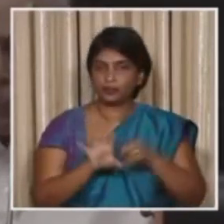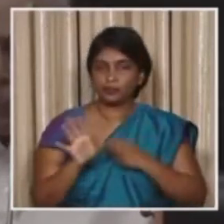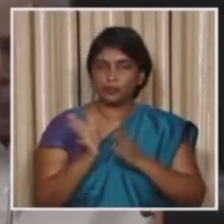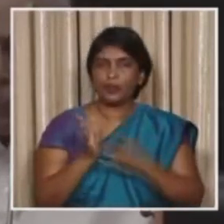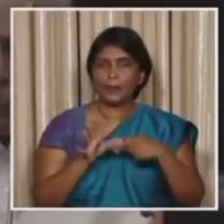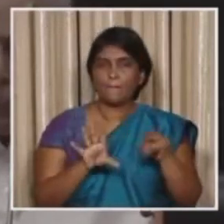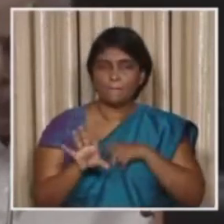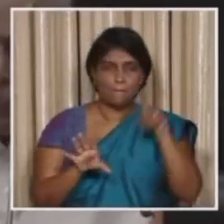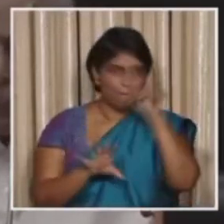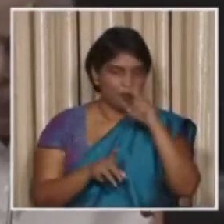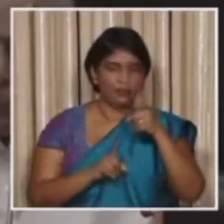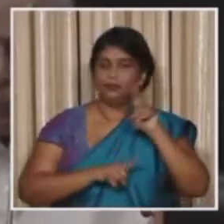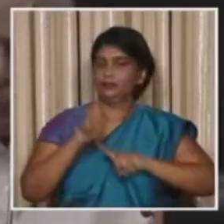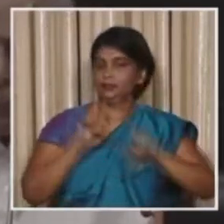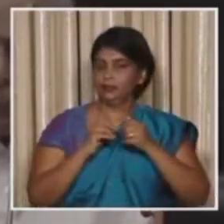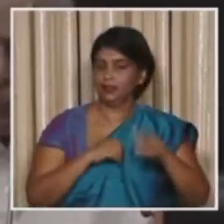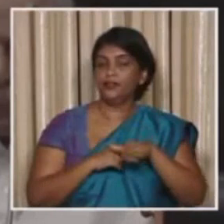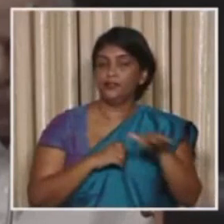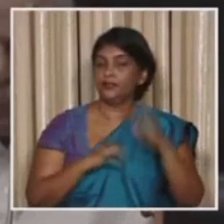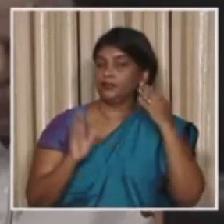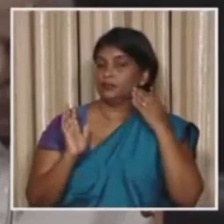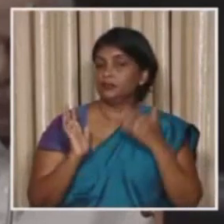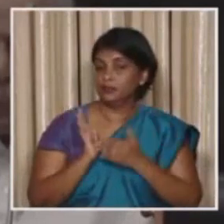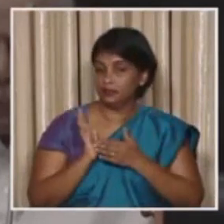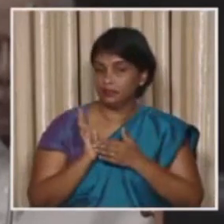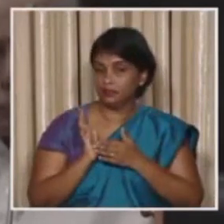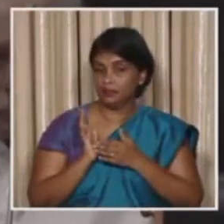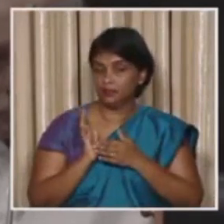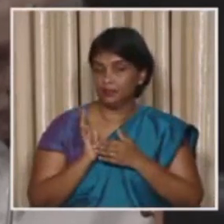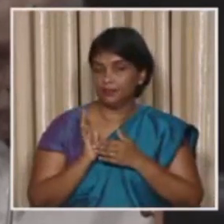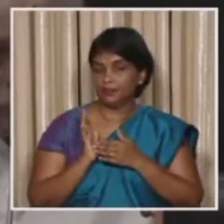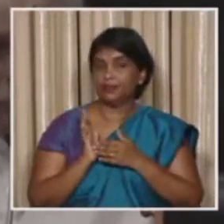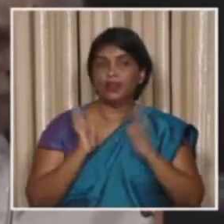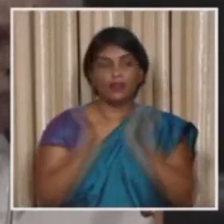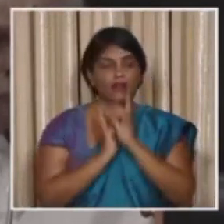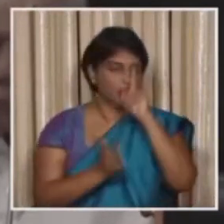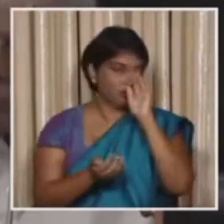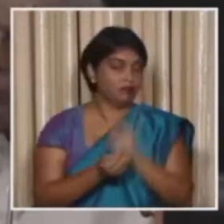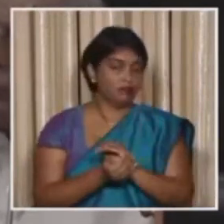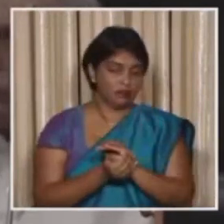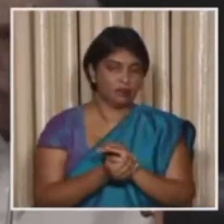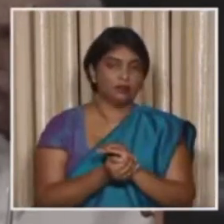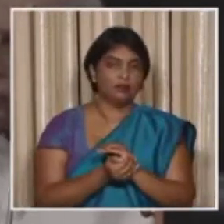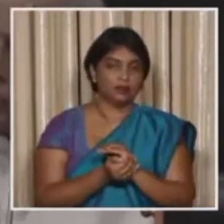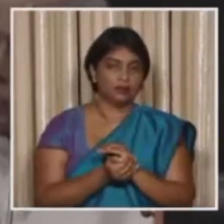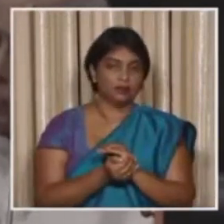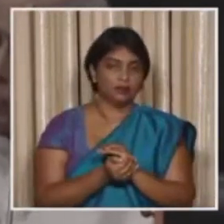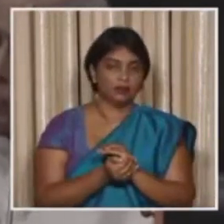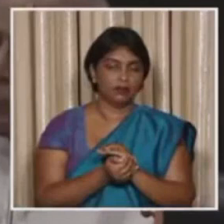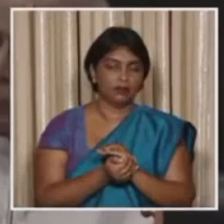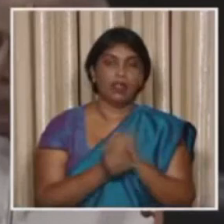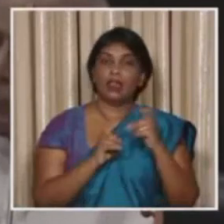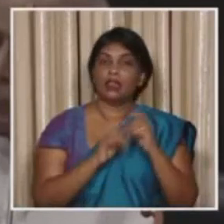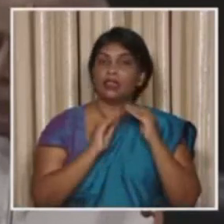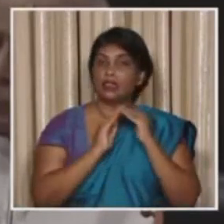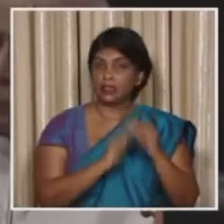of demarcating forests and wildlife conservation areas based on the 1985 land use maps were requested